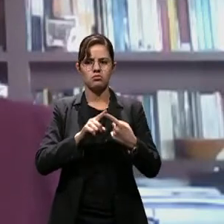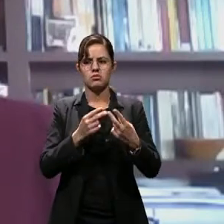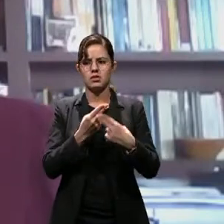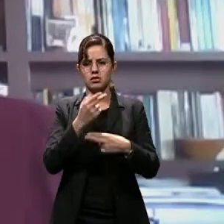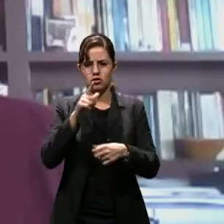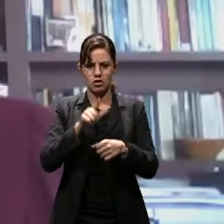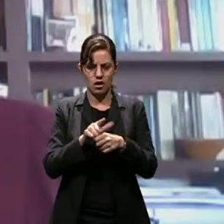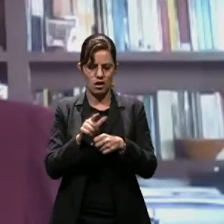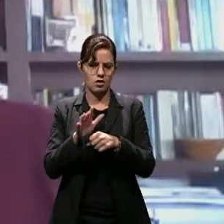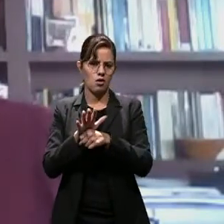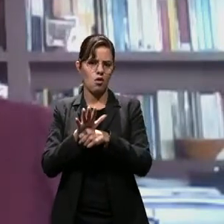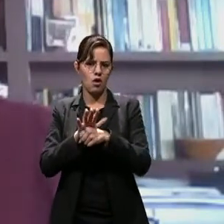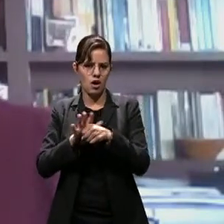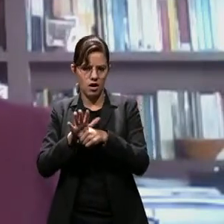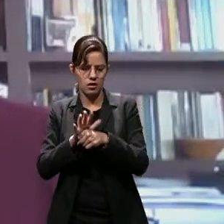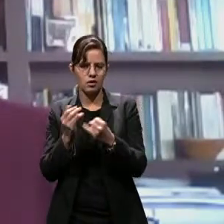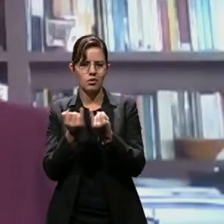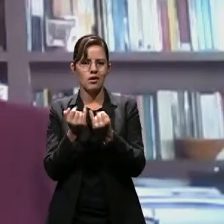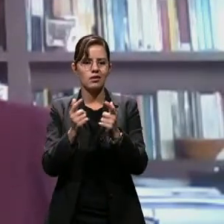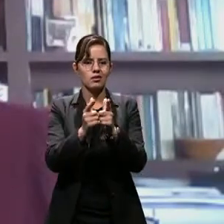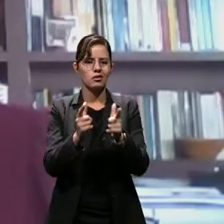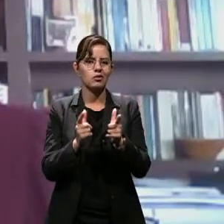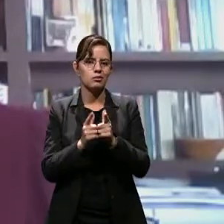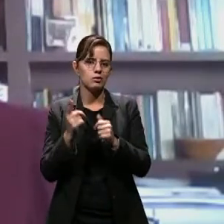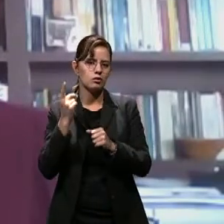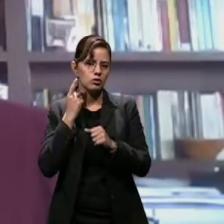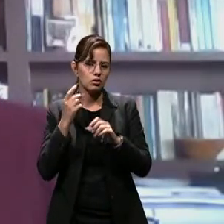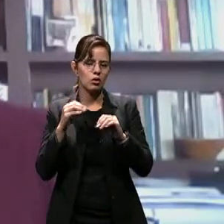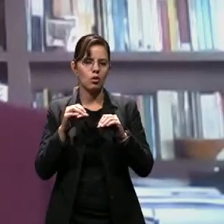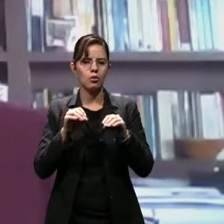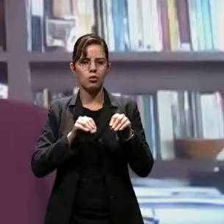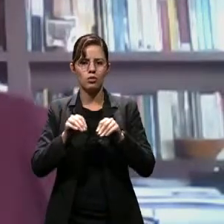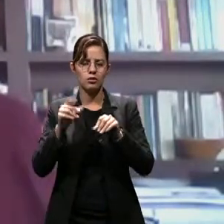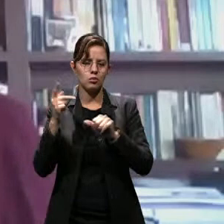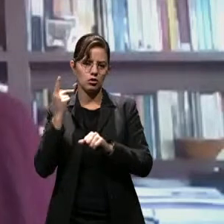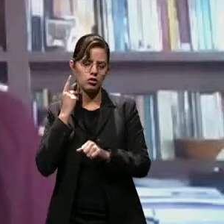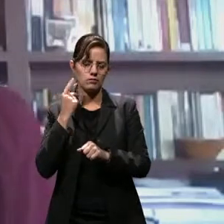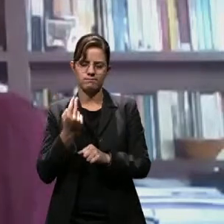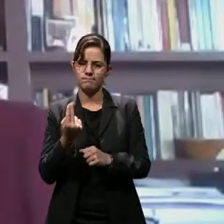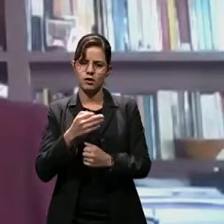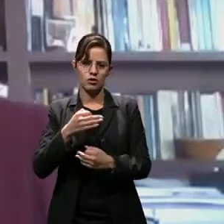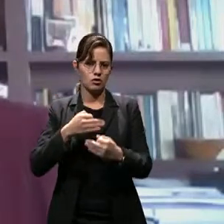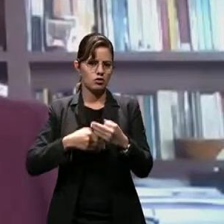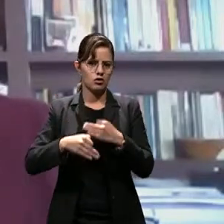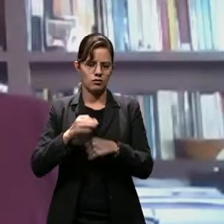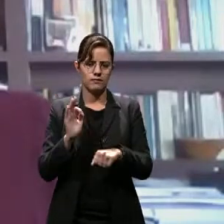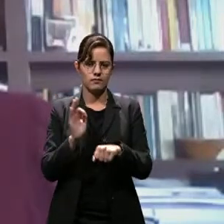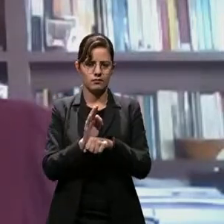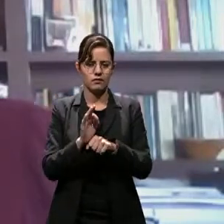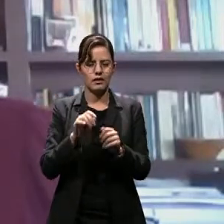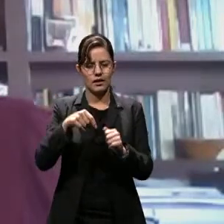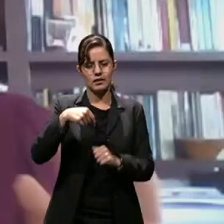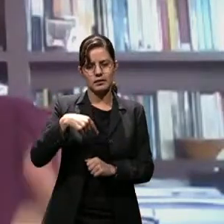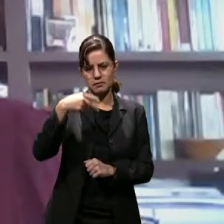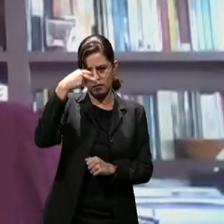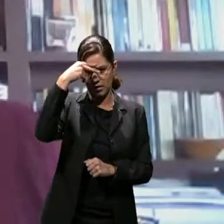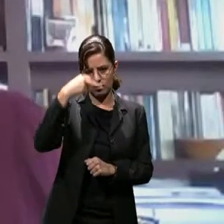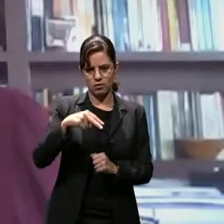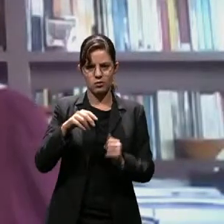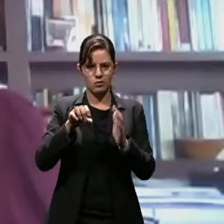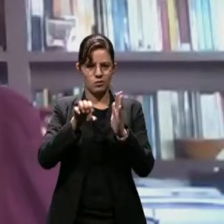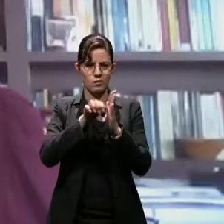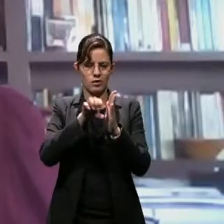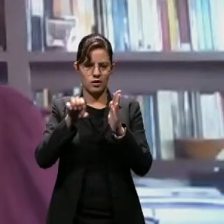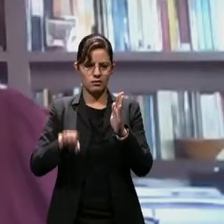a national and local level, as well as in the parties and the political movements. In Mexico, for example,